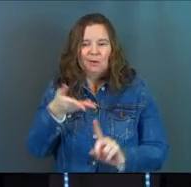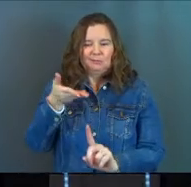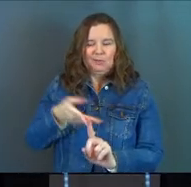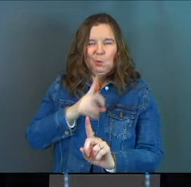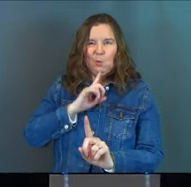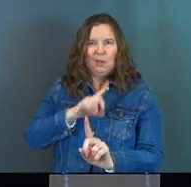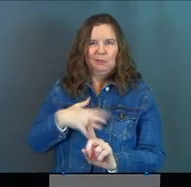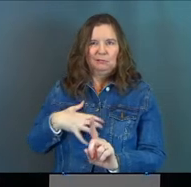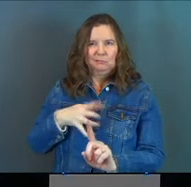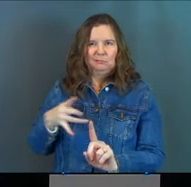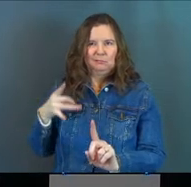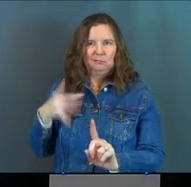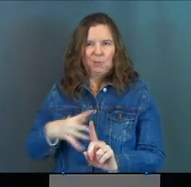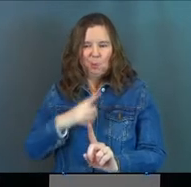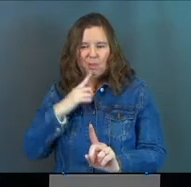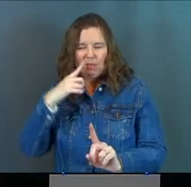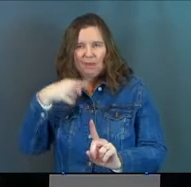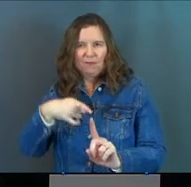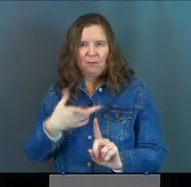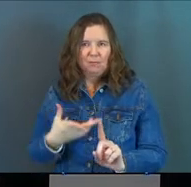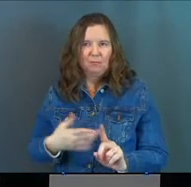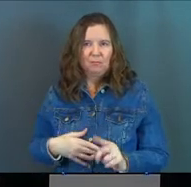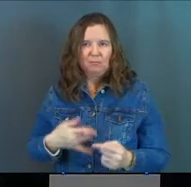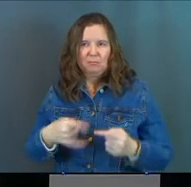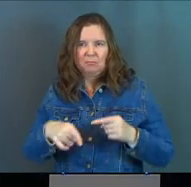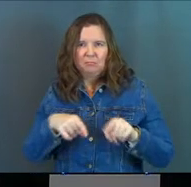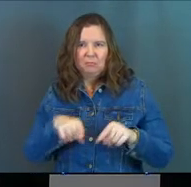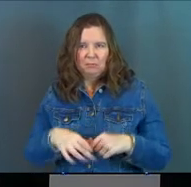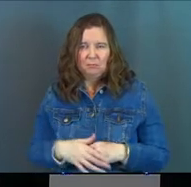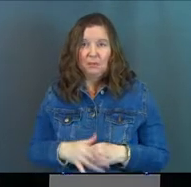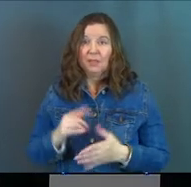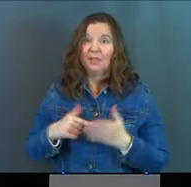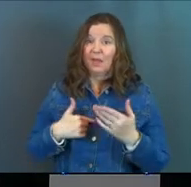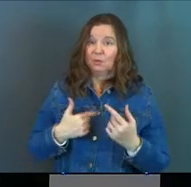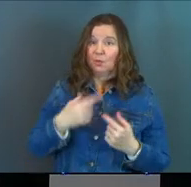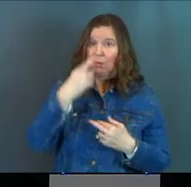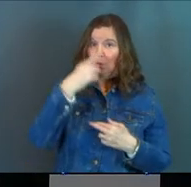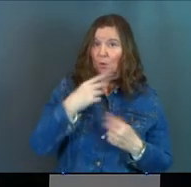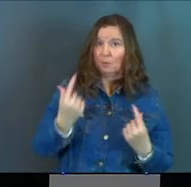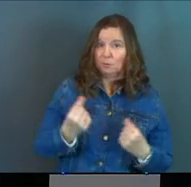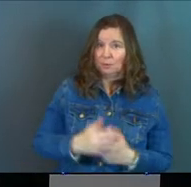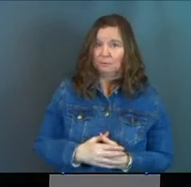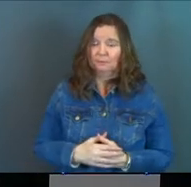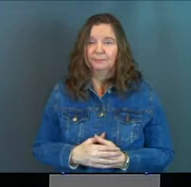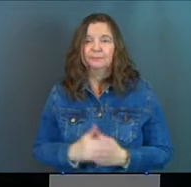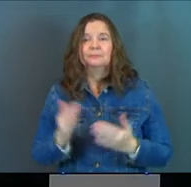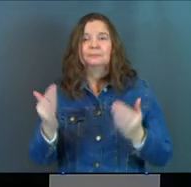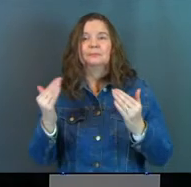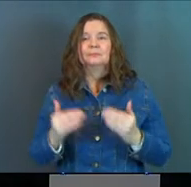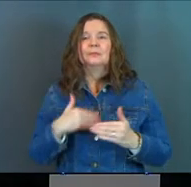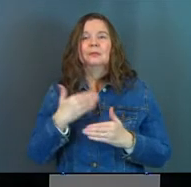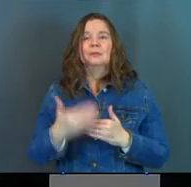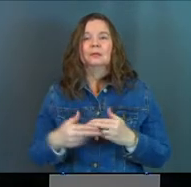this really is. And what we really think of him. That's what they're doing. Next slide.